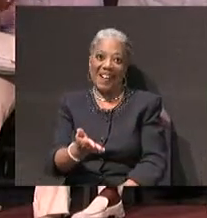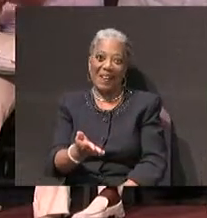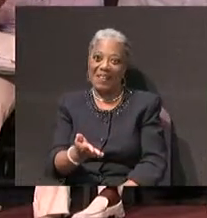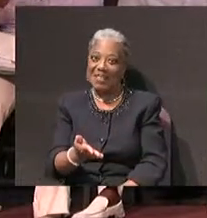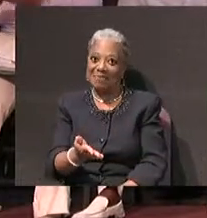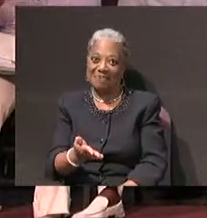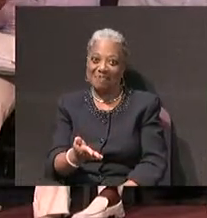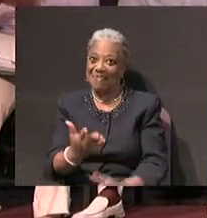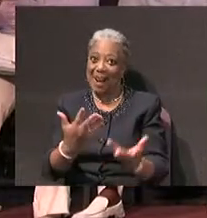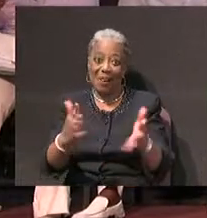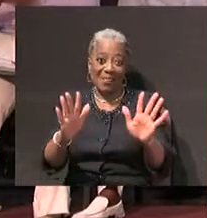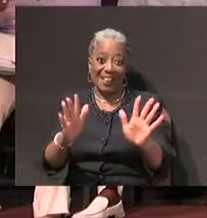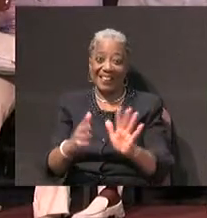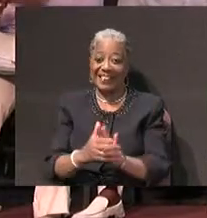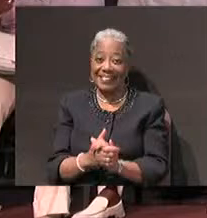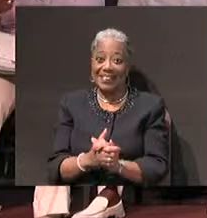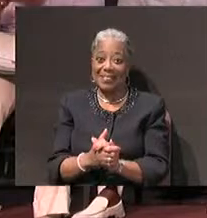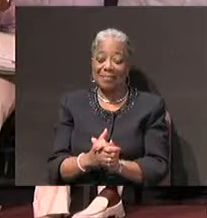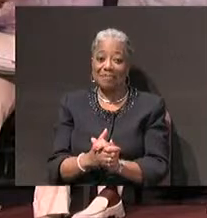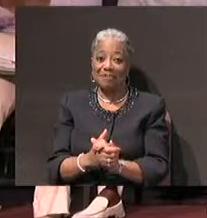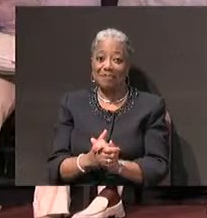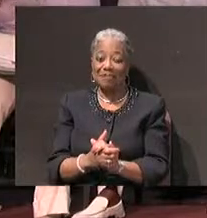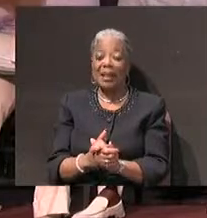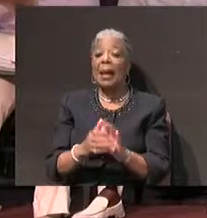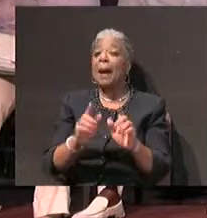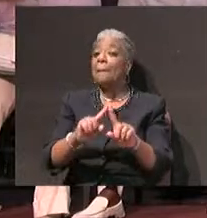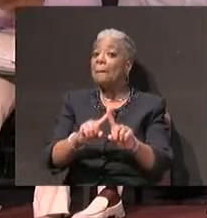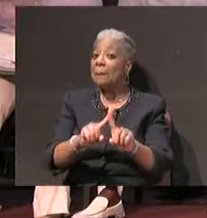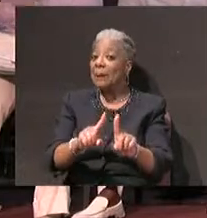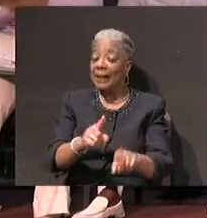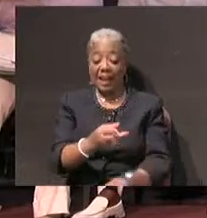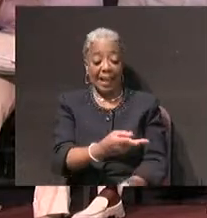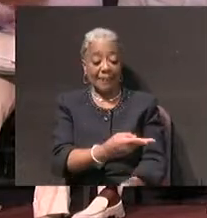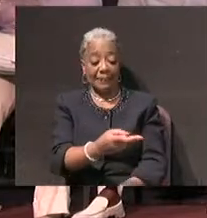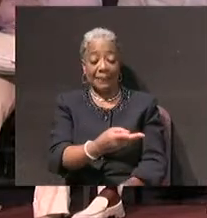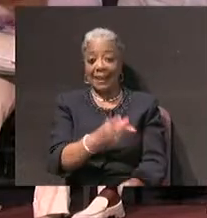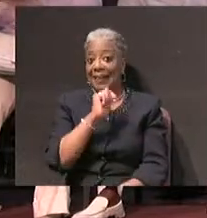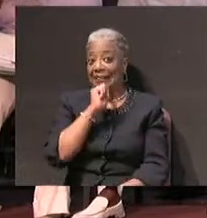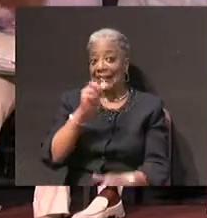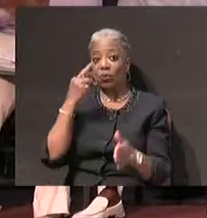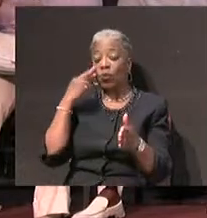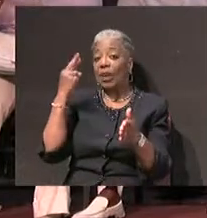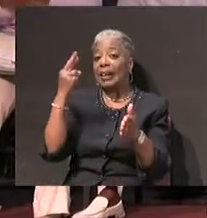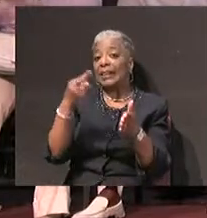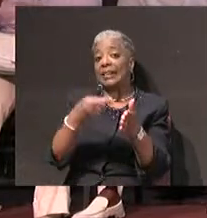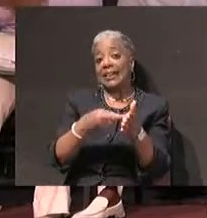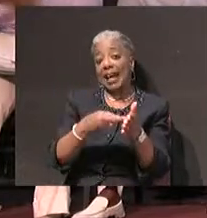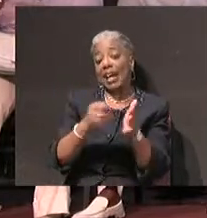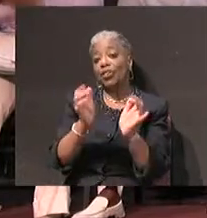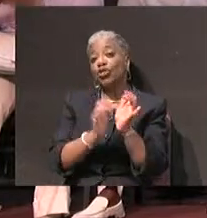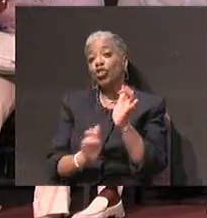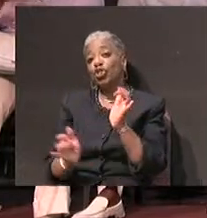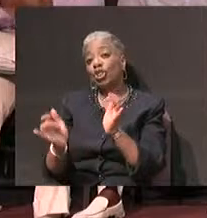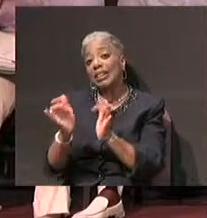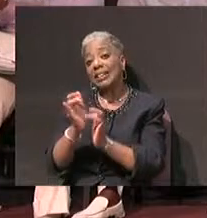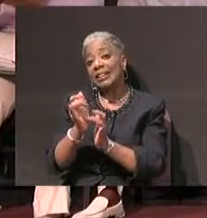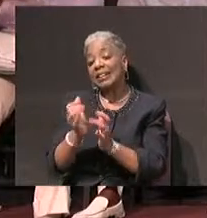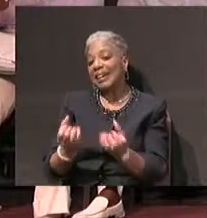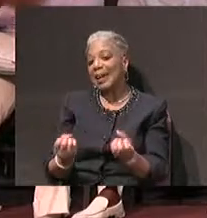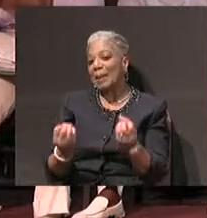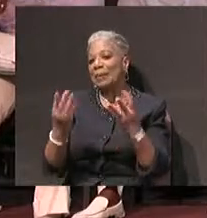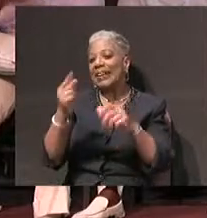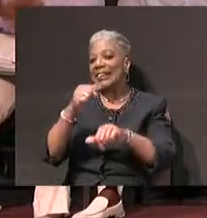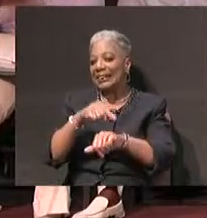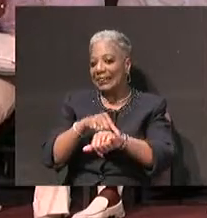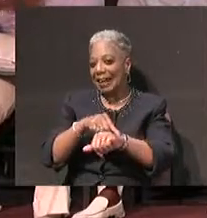Talk to me, somebody." But they didn't recognize Jesus was with them. And there are times in our lives when Jesus is with